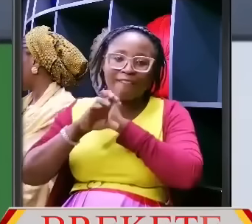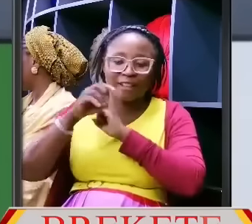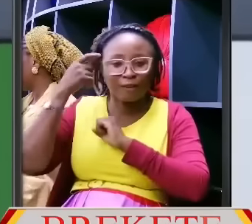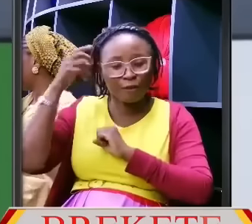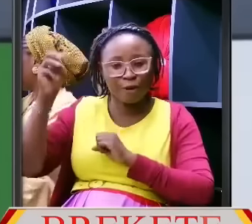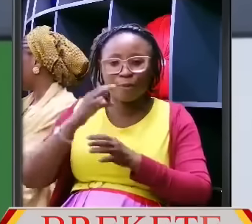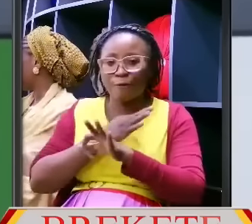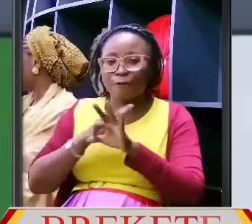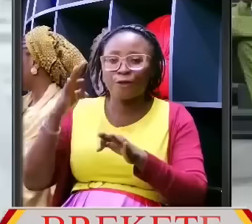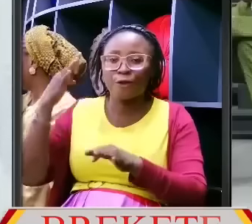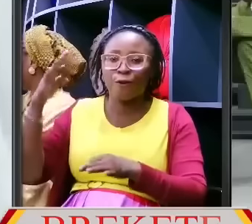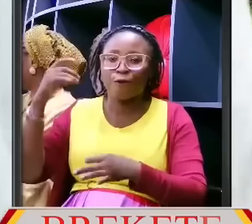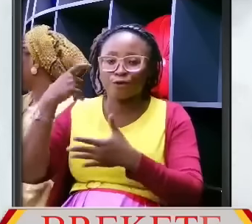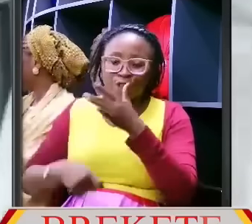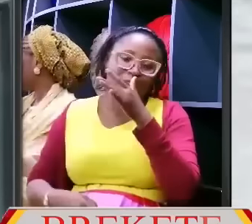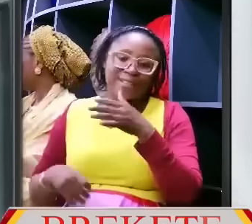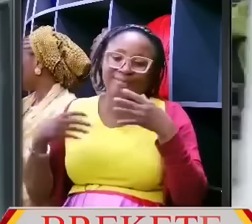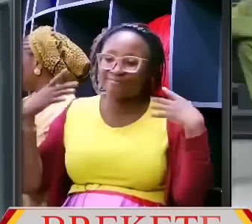charge.